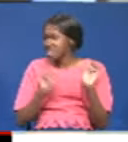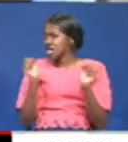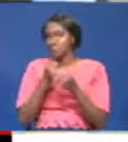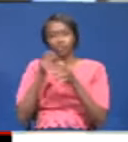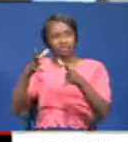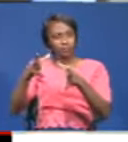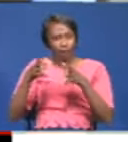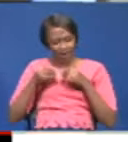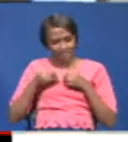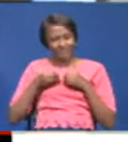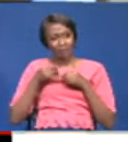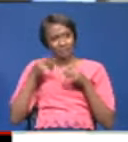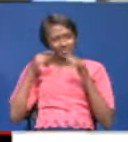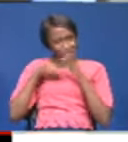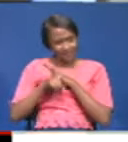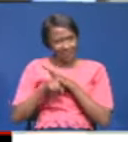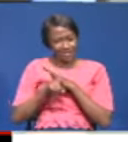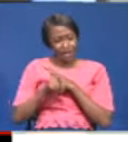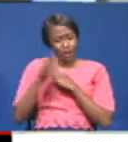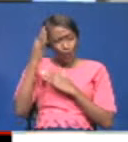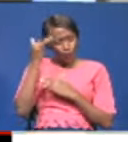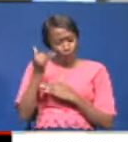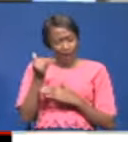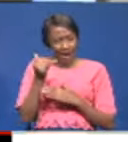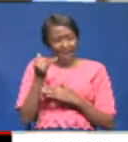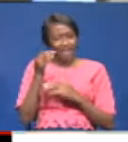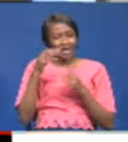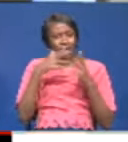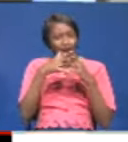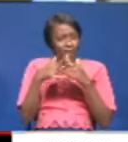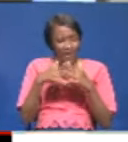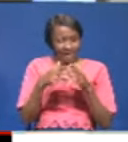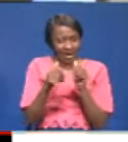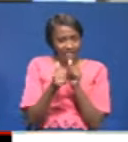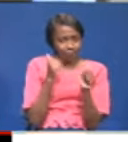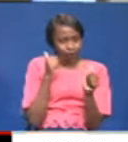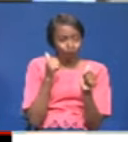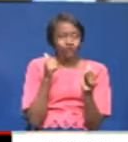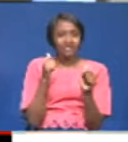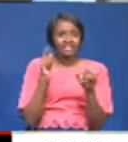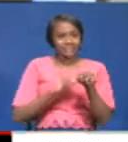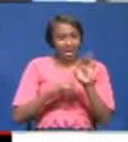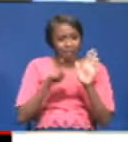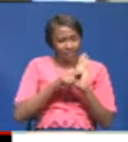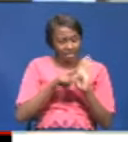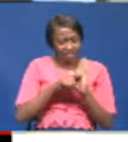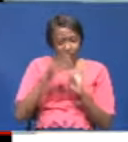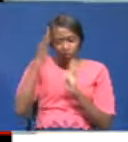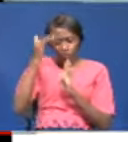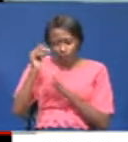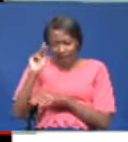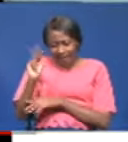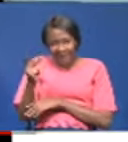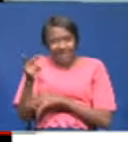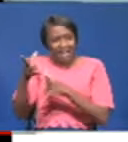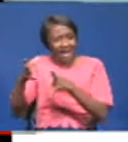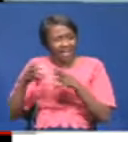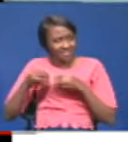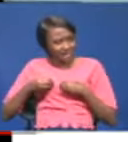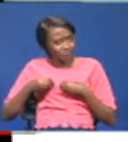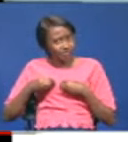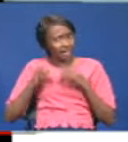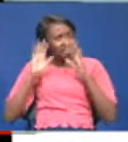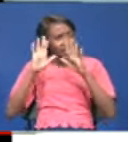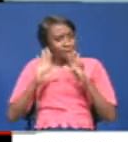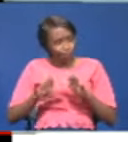things there. Mm-hmm. So my question is, if you don't allow it in the U.S. and you're doing it there and in Europe, how comes you're doing it here? There's something called breaking the glass